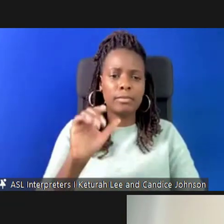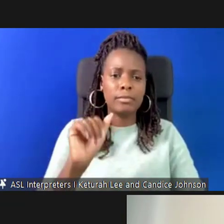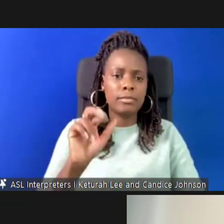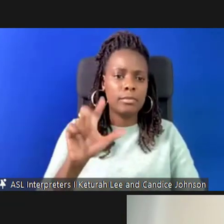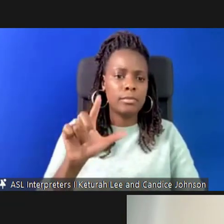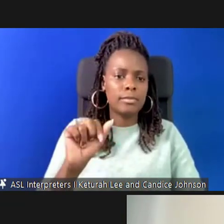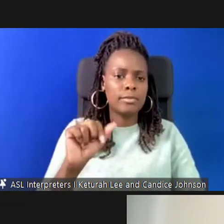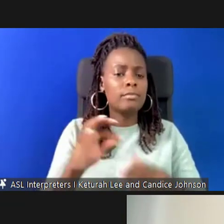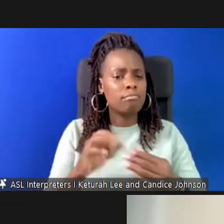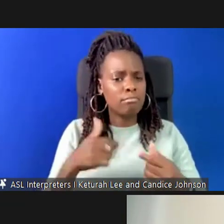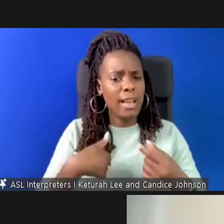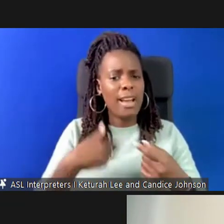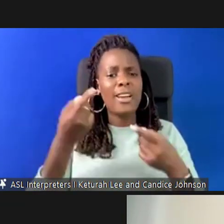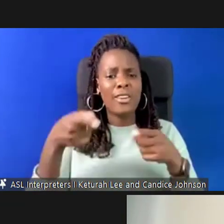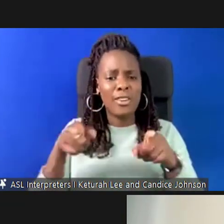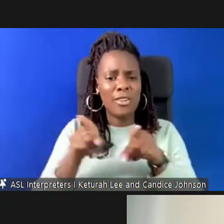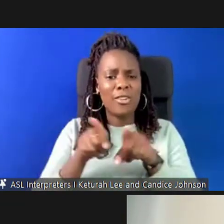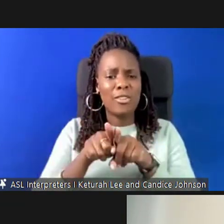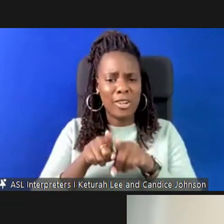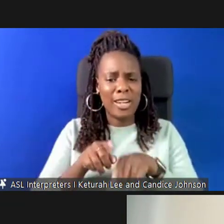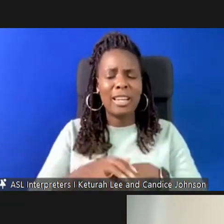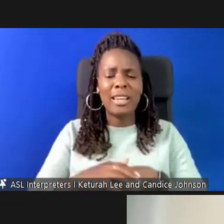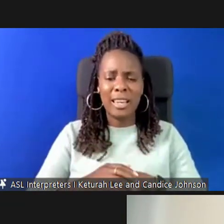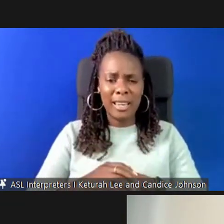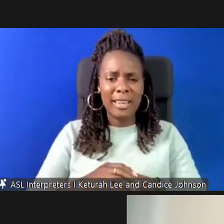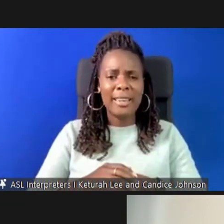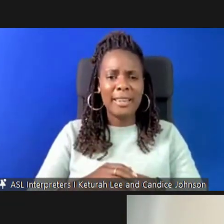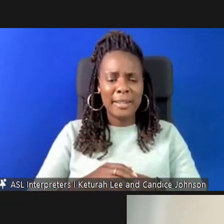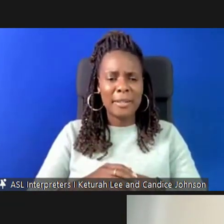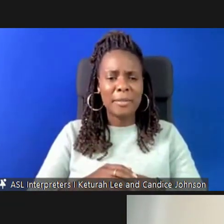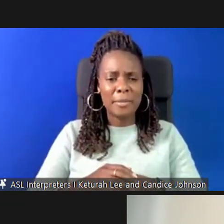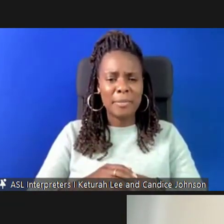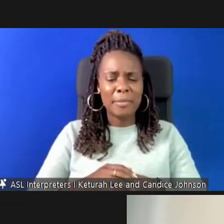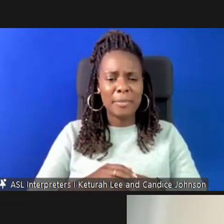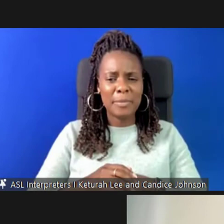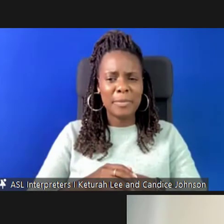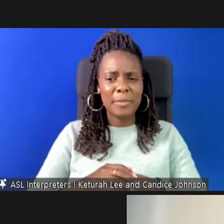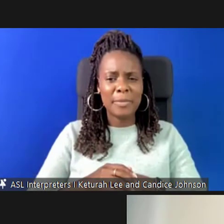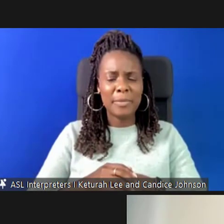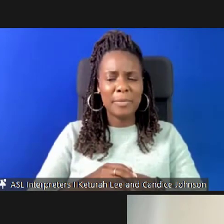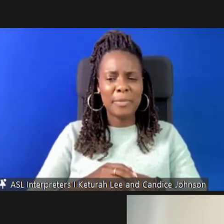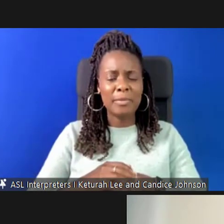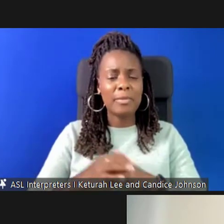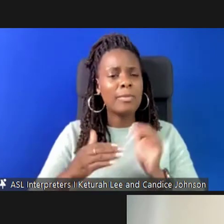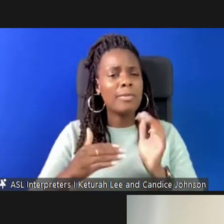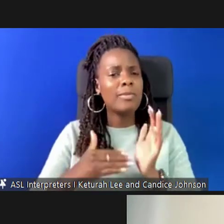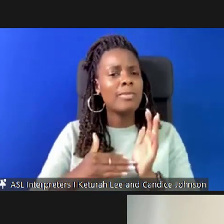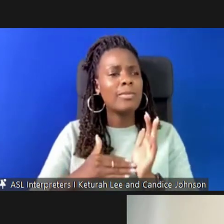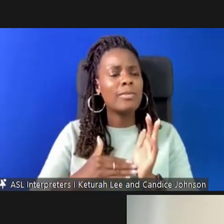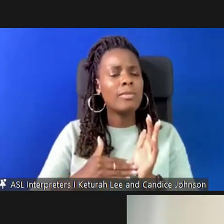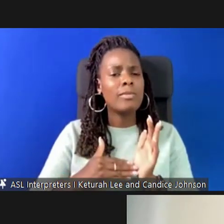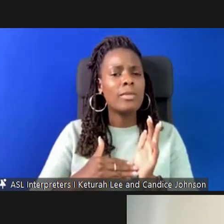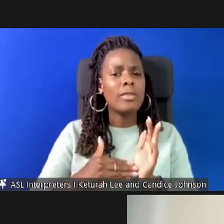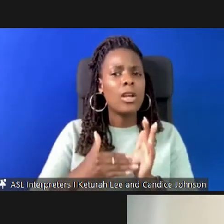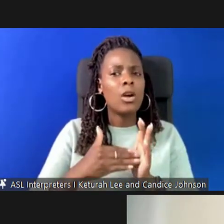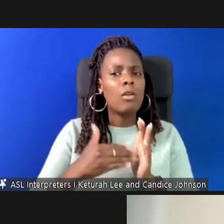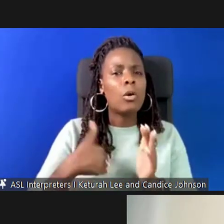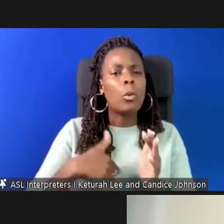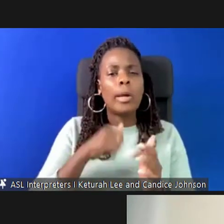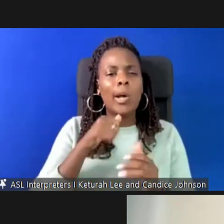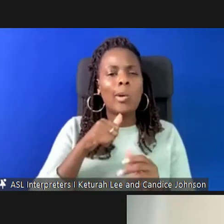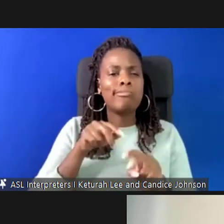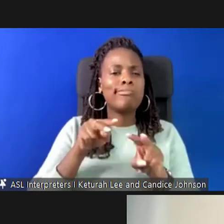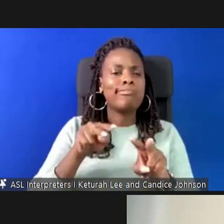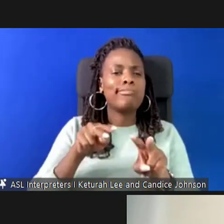with you more. And I think that we don't give enough service often to, or credit to,